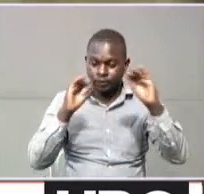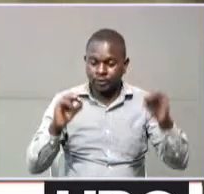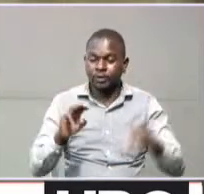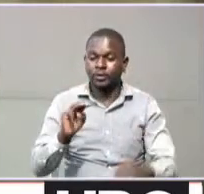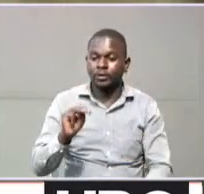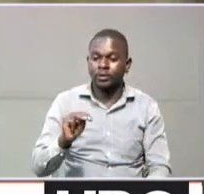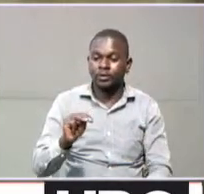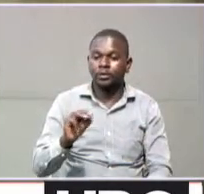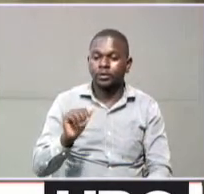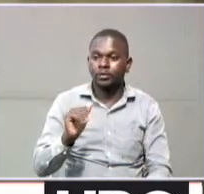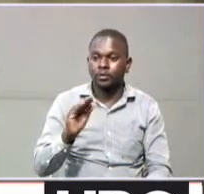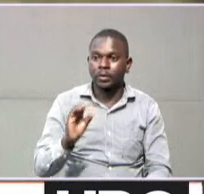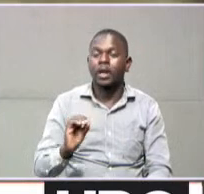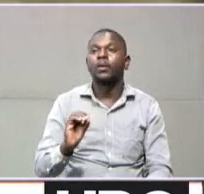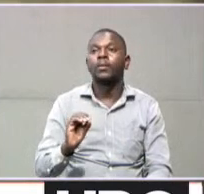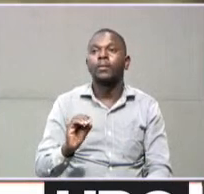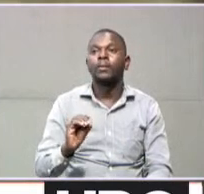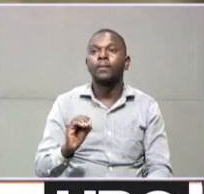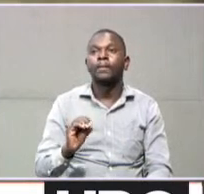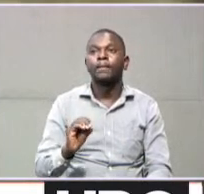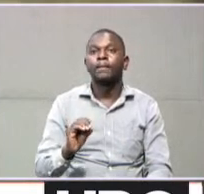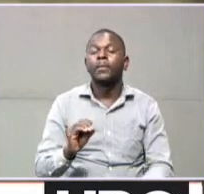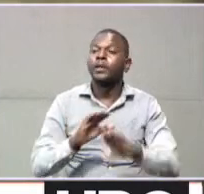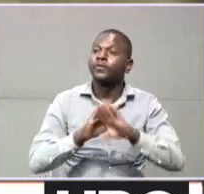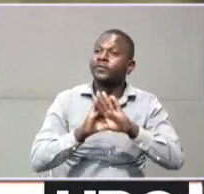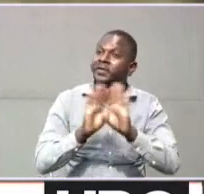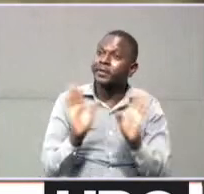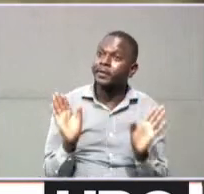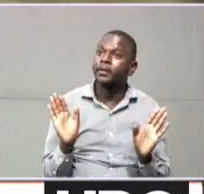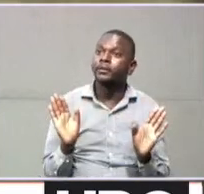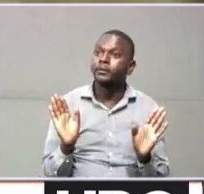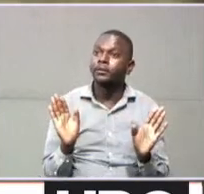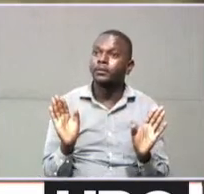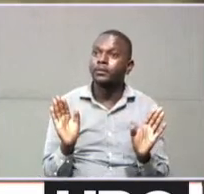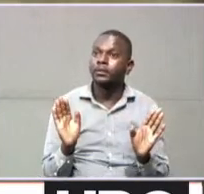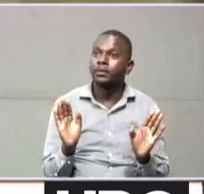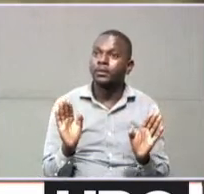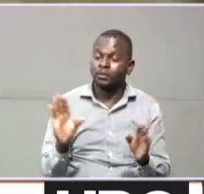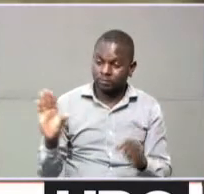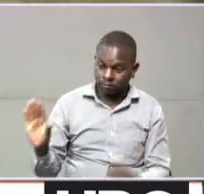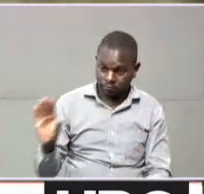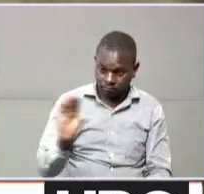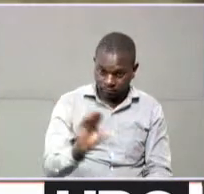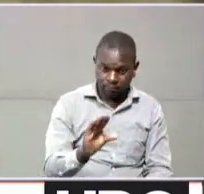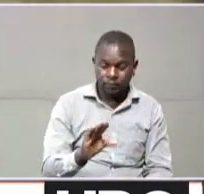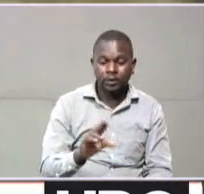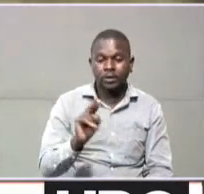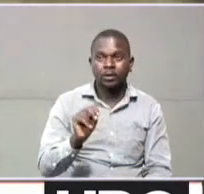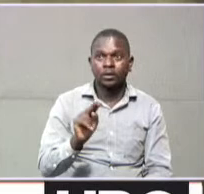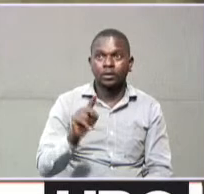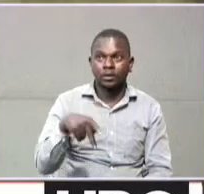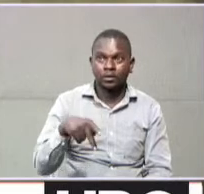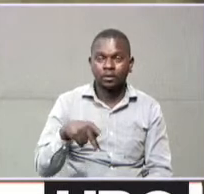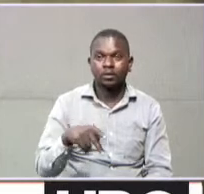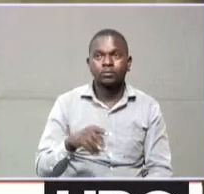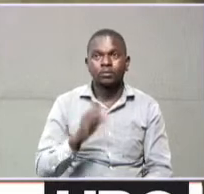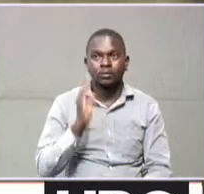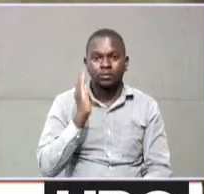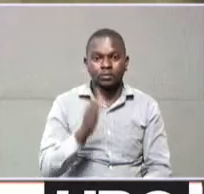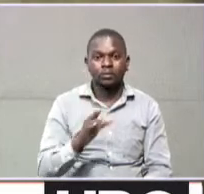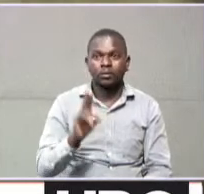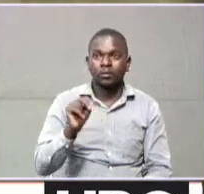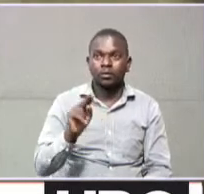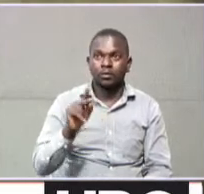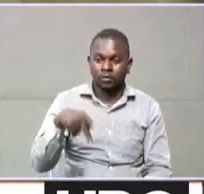mao and it's very clear the one which are appropriate to know it will go to national